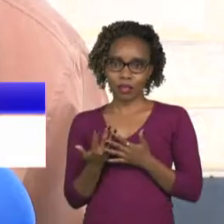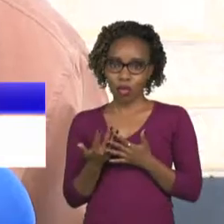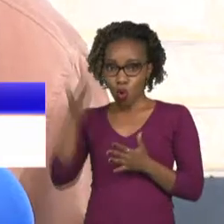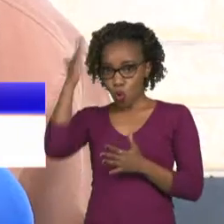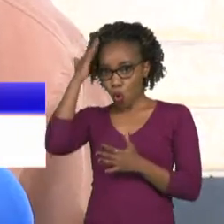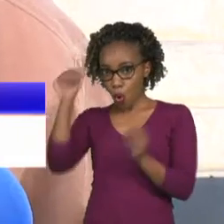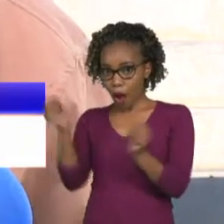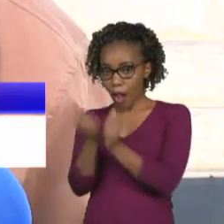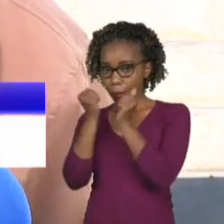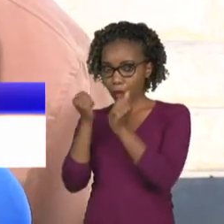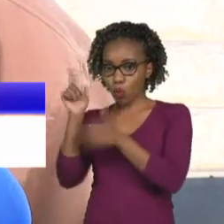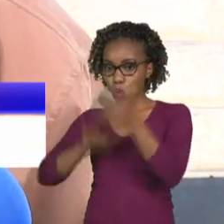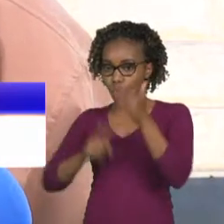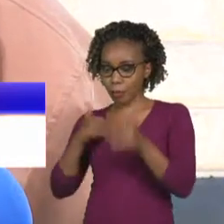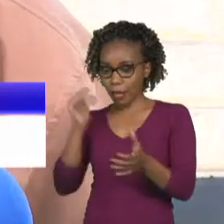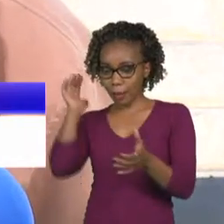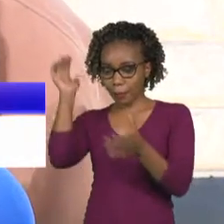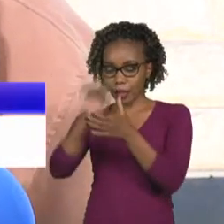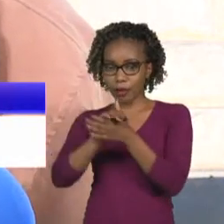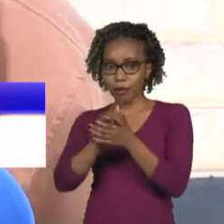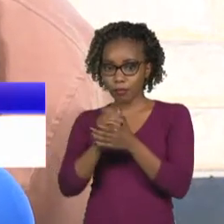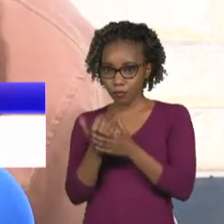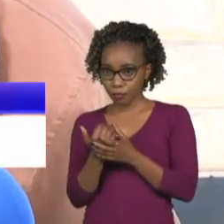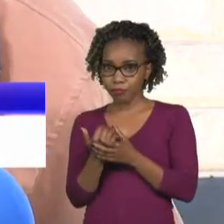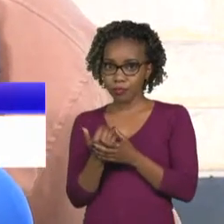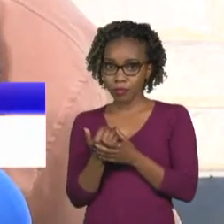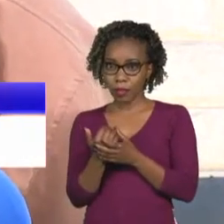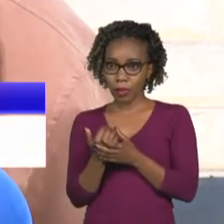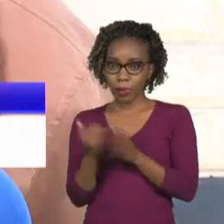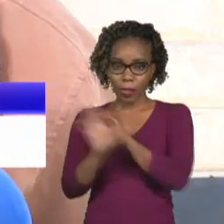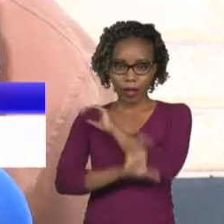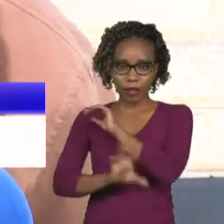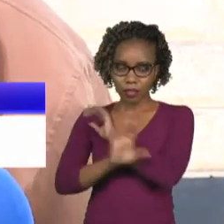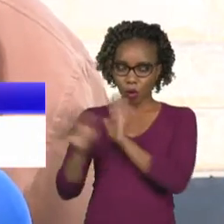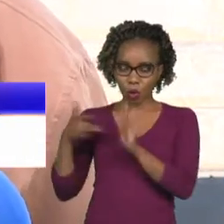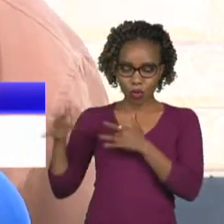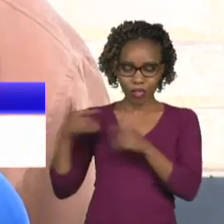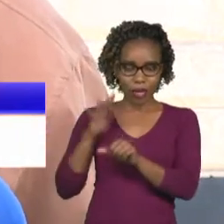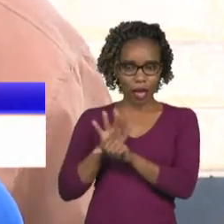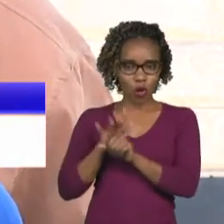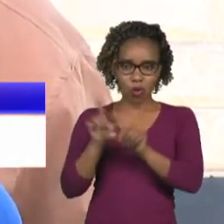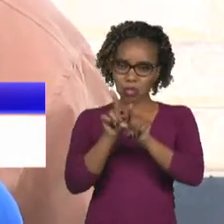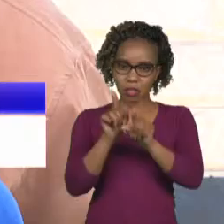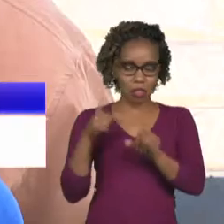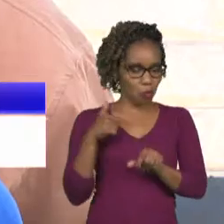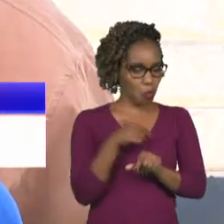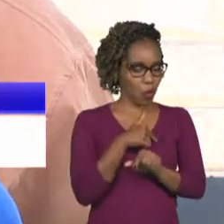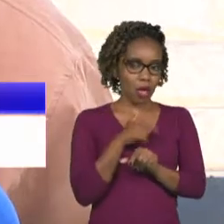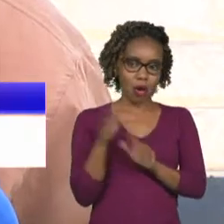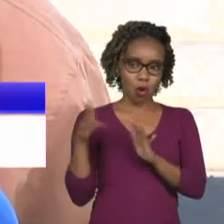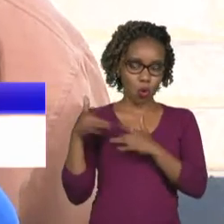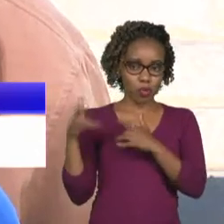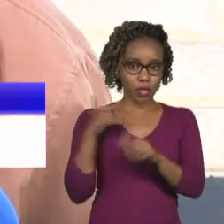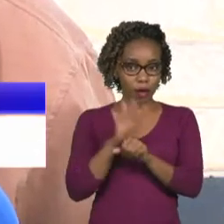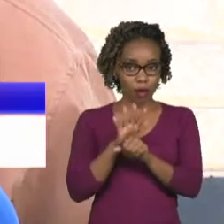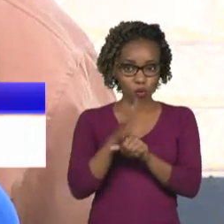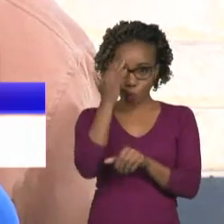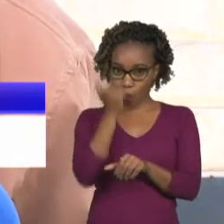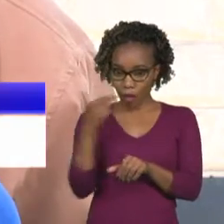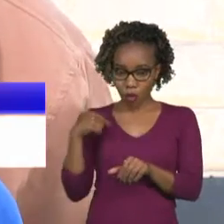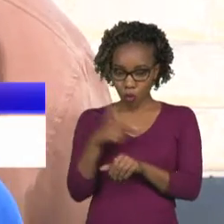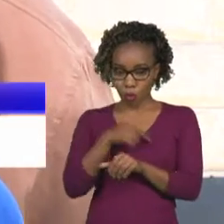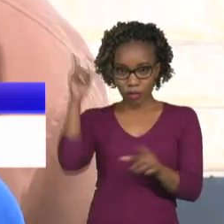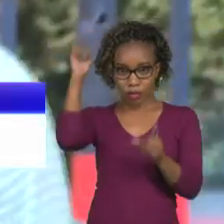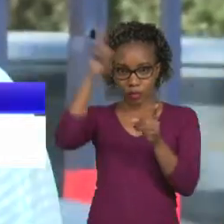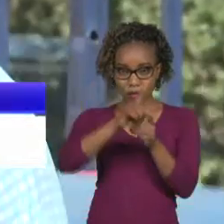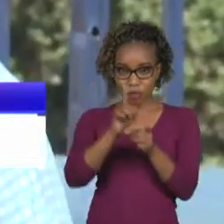happening. I believe the nation is concerned, and we are also concerned, and that is why we've decided to embark